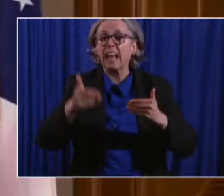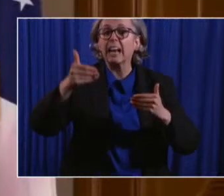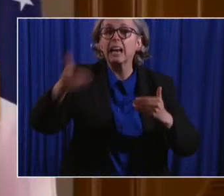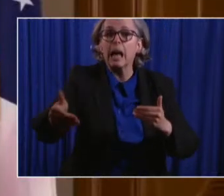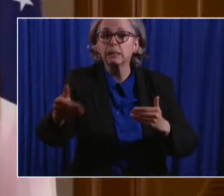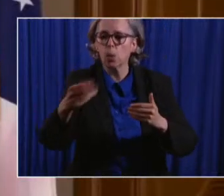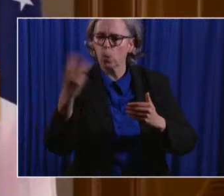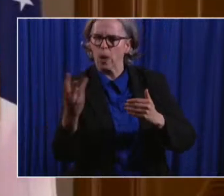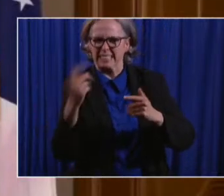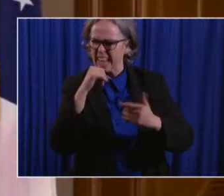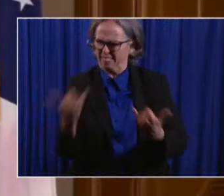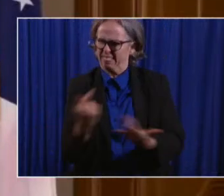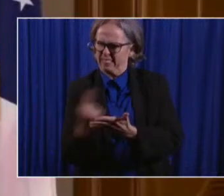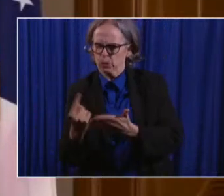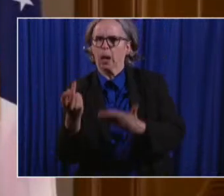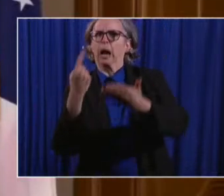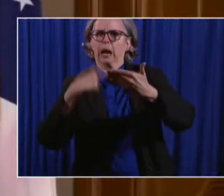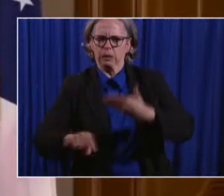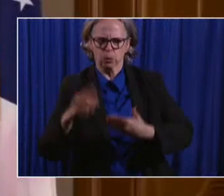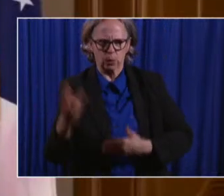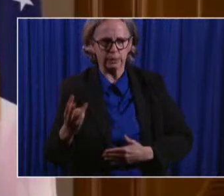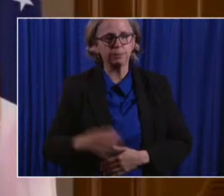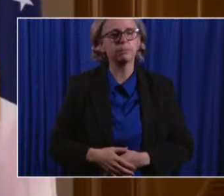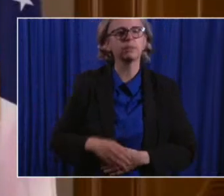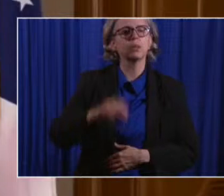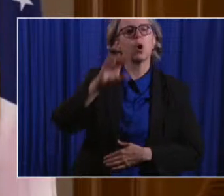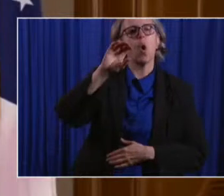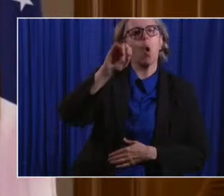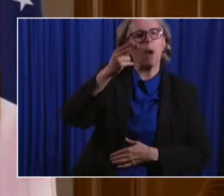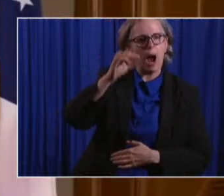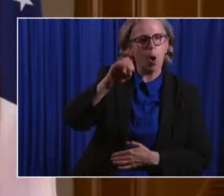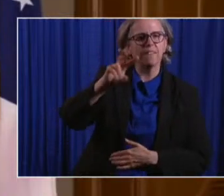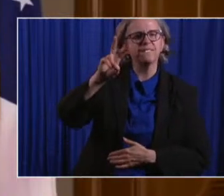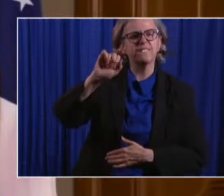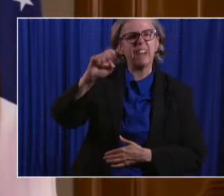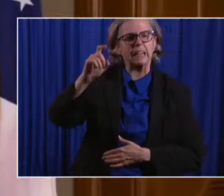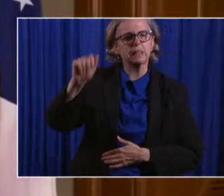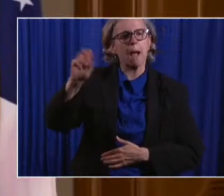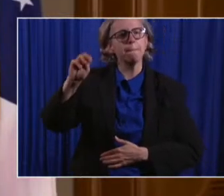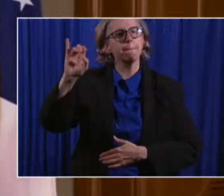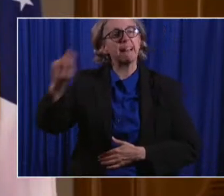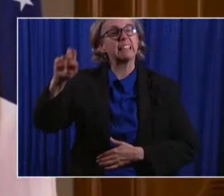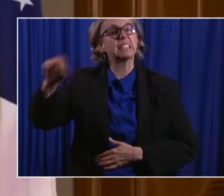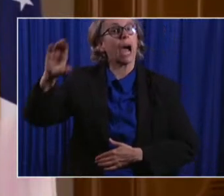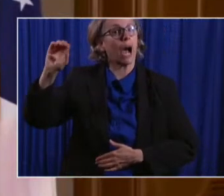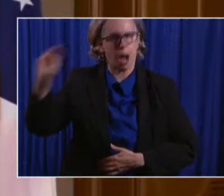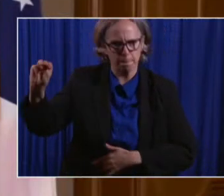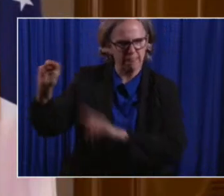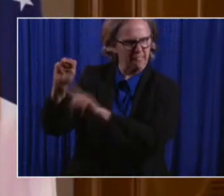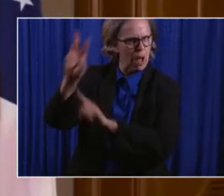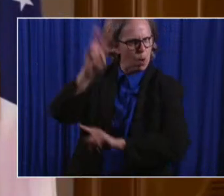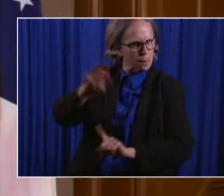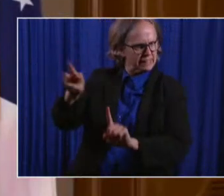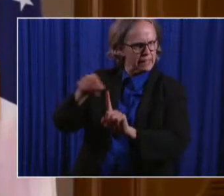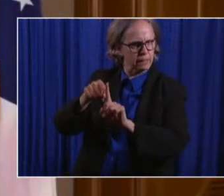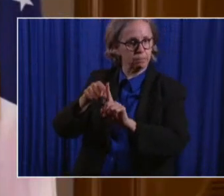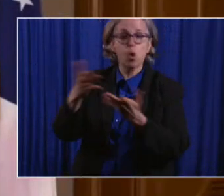ohiovaxamillion.com. That's ohiovaxamillion.com. If you do not have internet access, you can also call